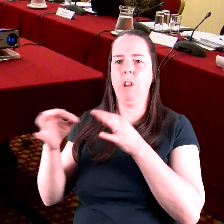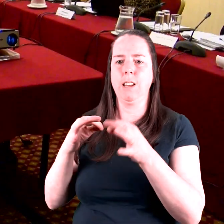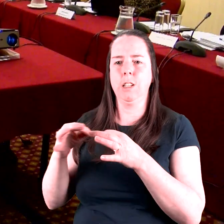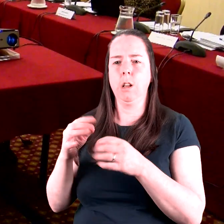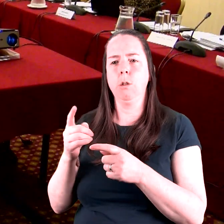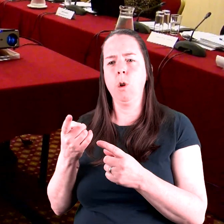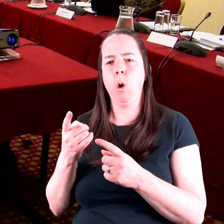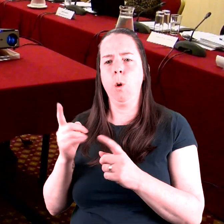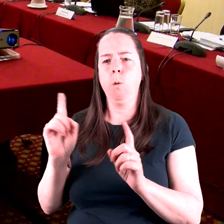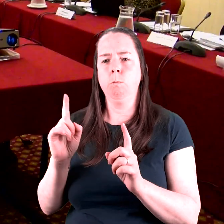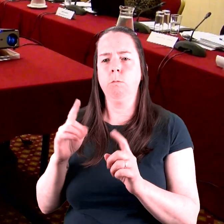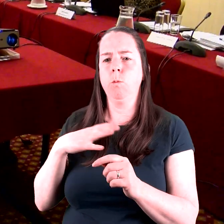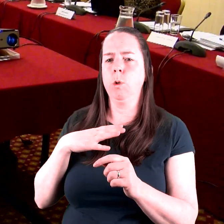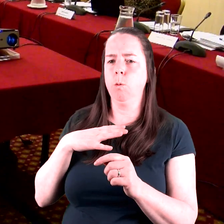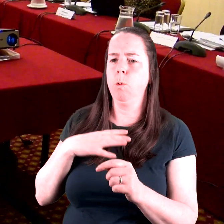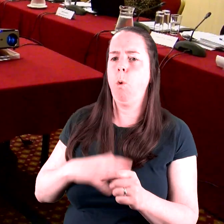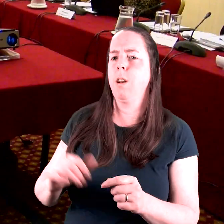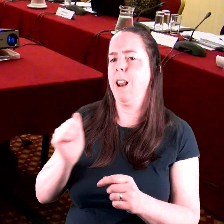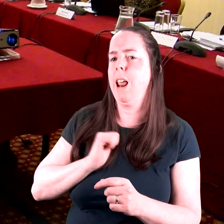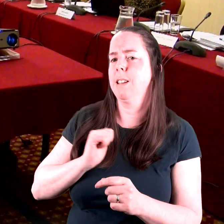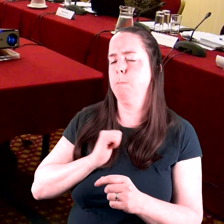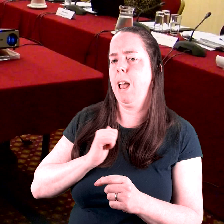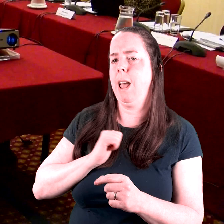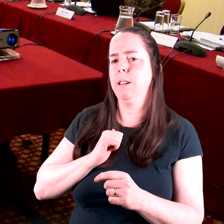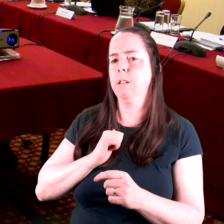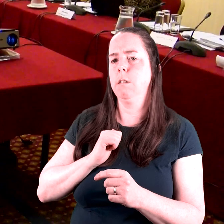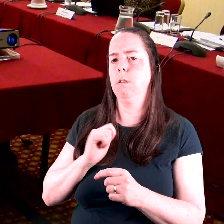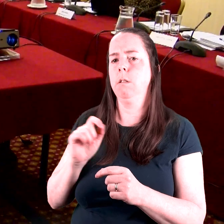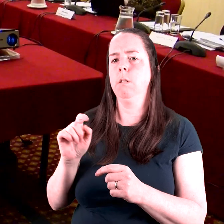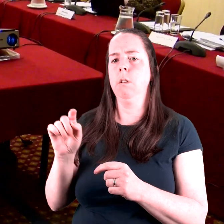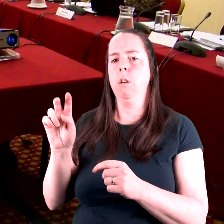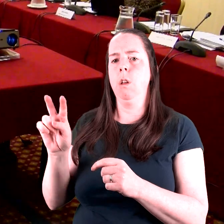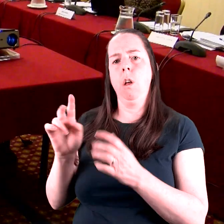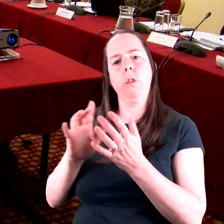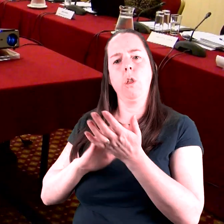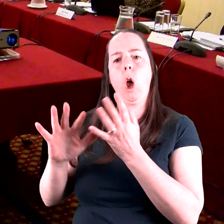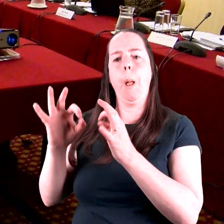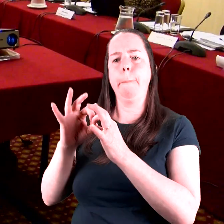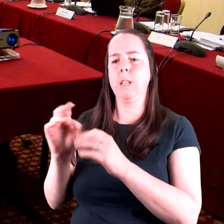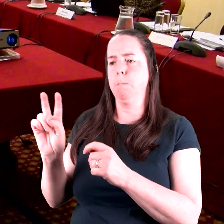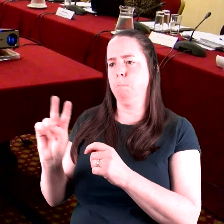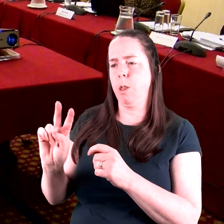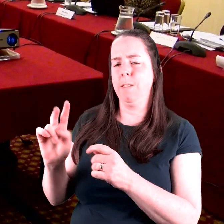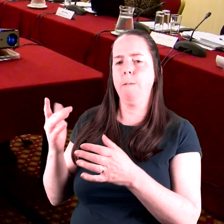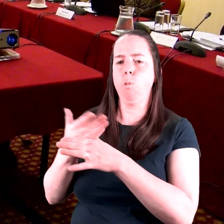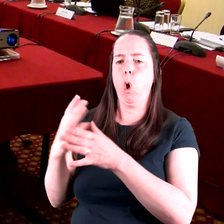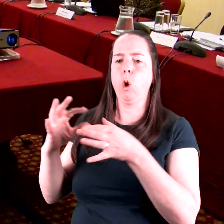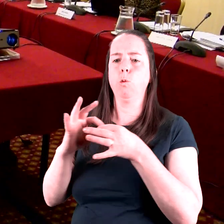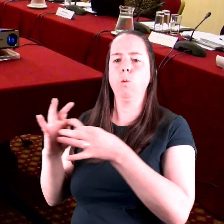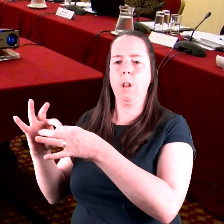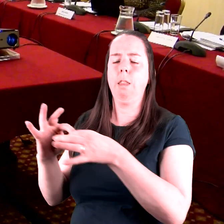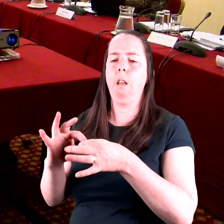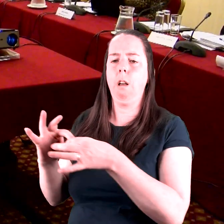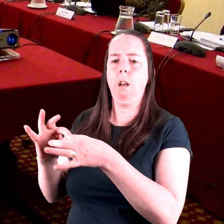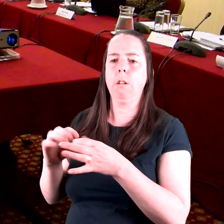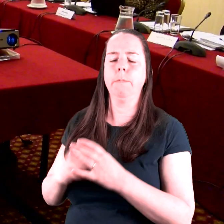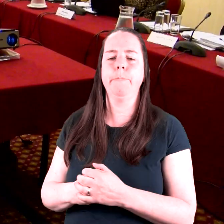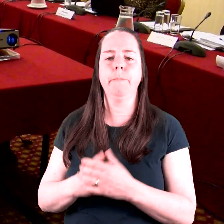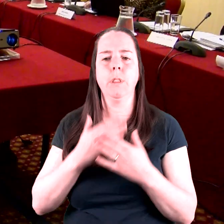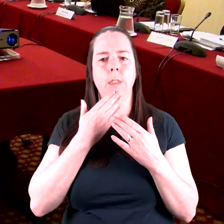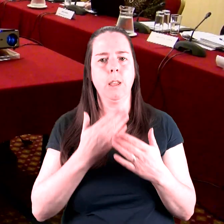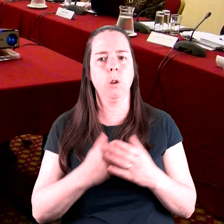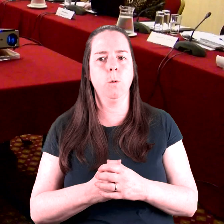strategy. So we do, you know, want and expect to work very close, the two hubs to work very closely together. Thank